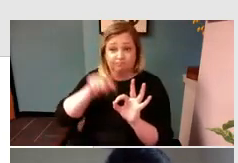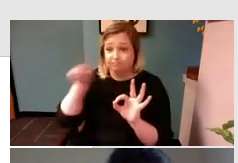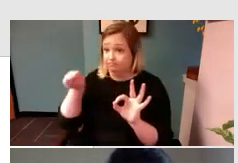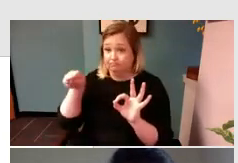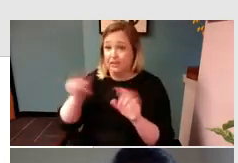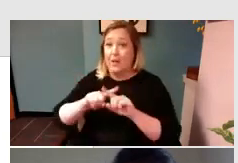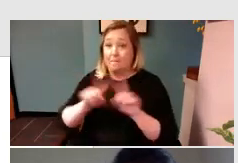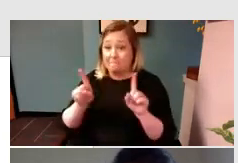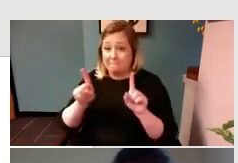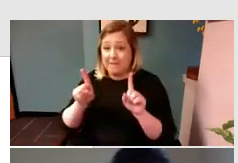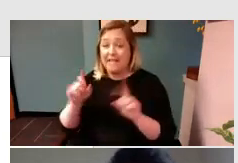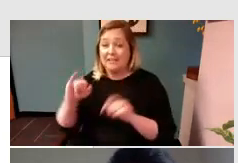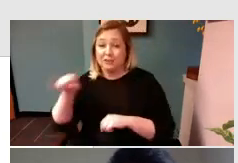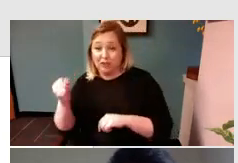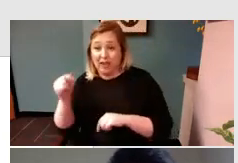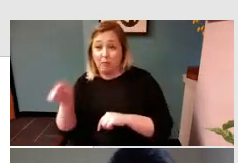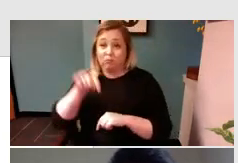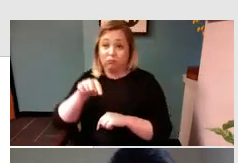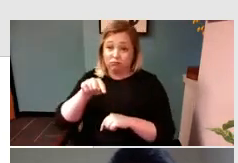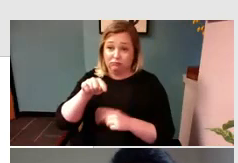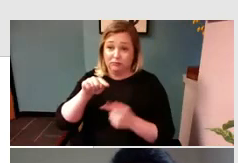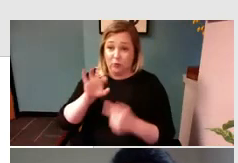different. We will not have the same ordering.